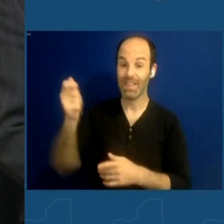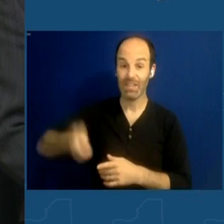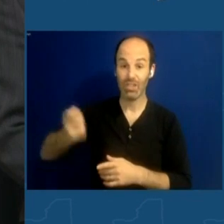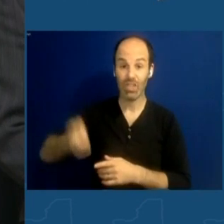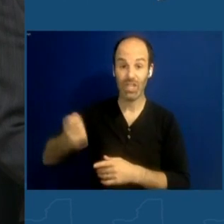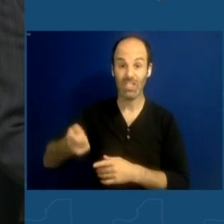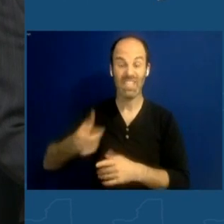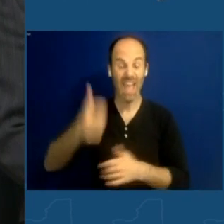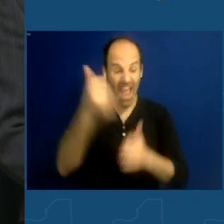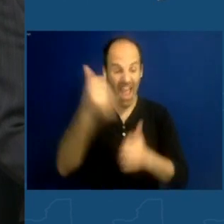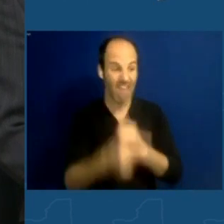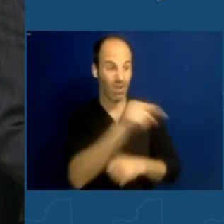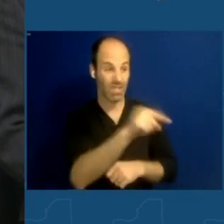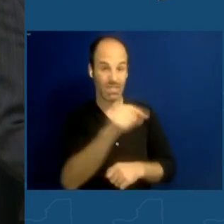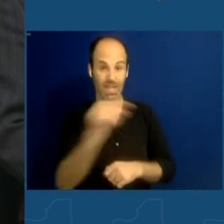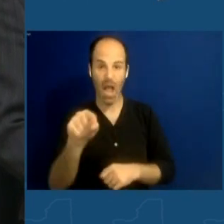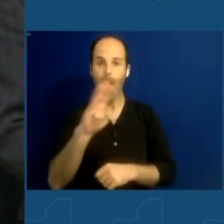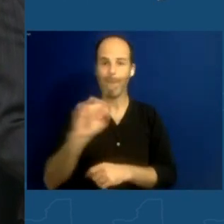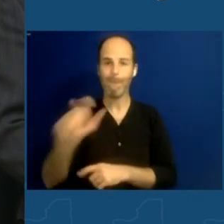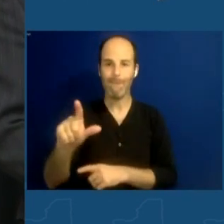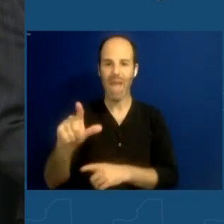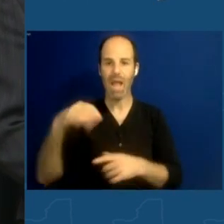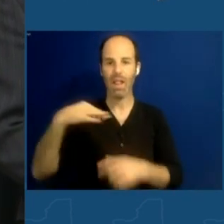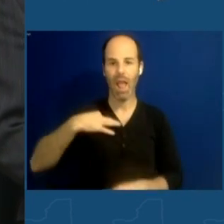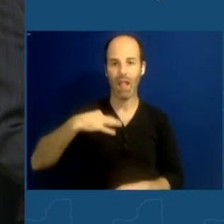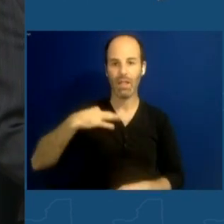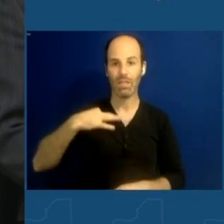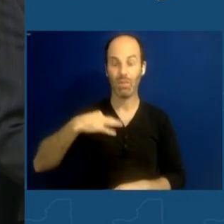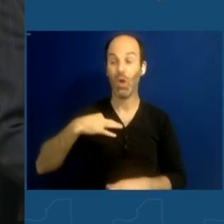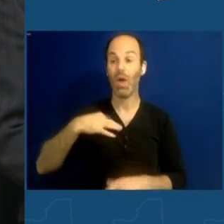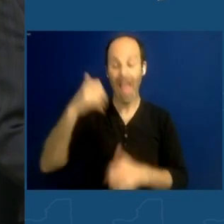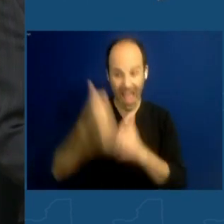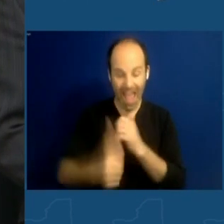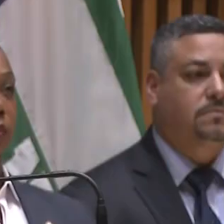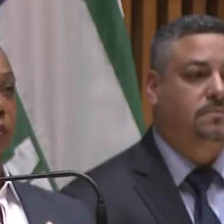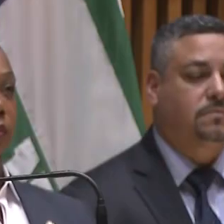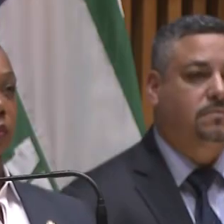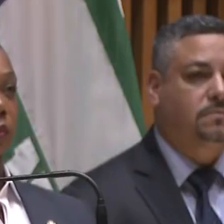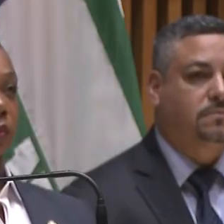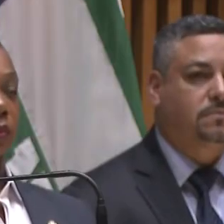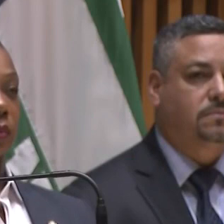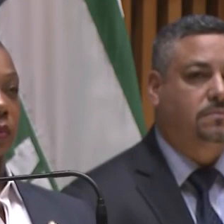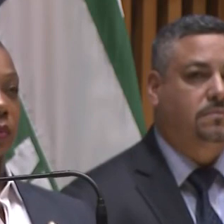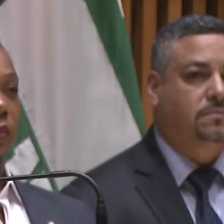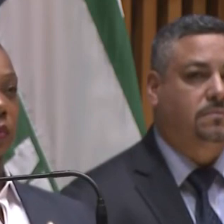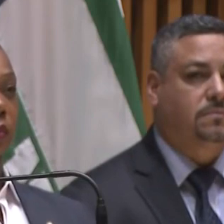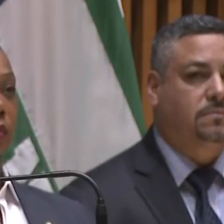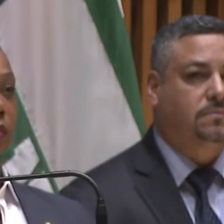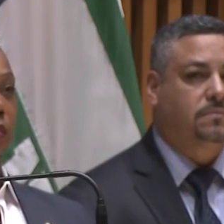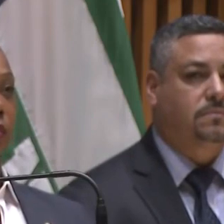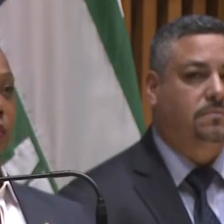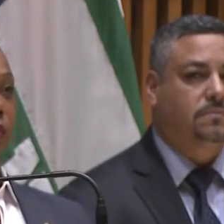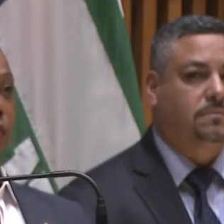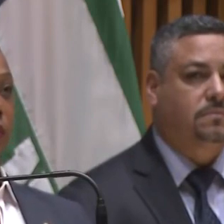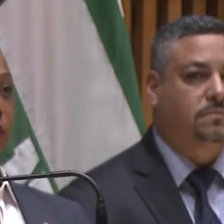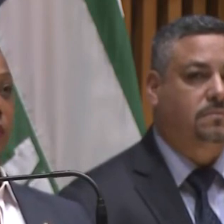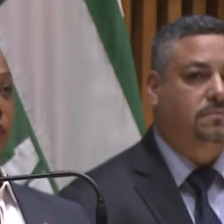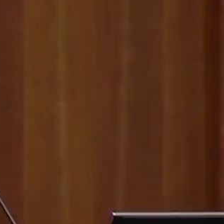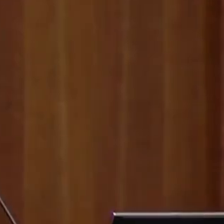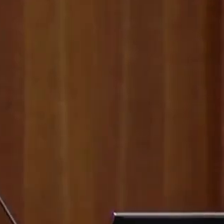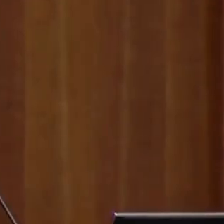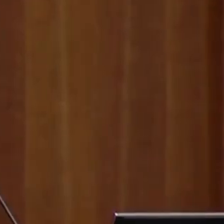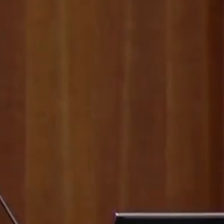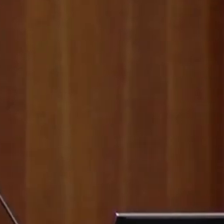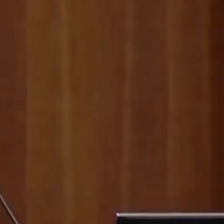eligible. Every single one of them could have been held by judges using their discretion. The debate breaks down to this. Mayor Adams